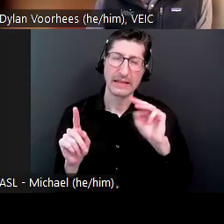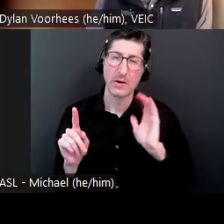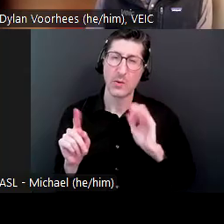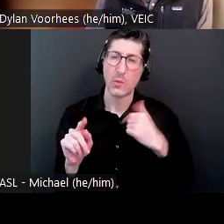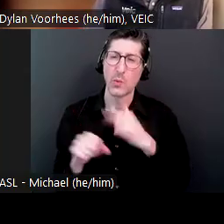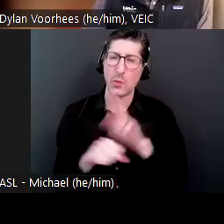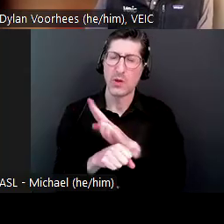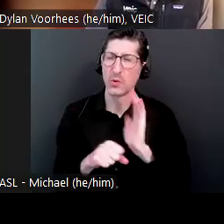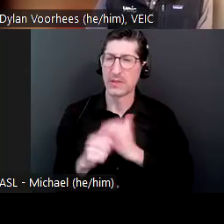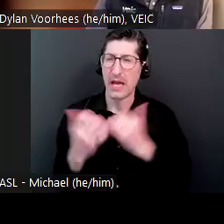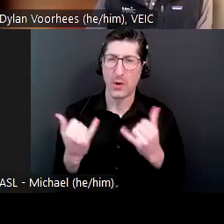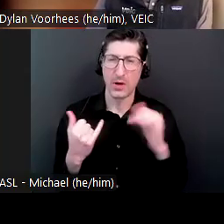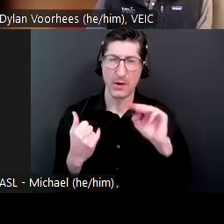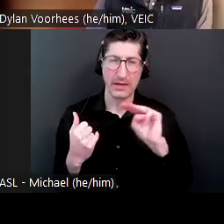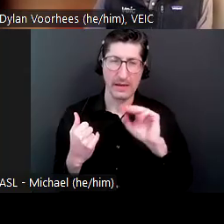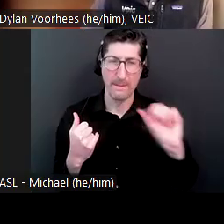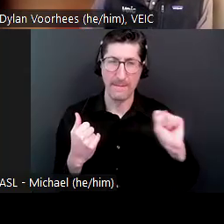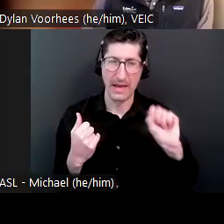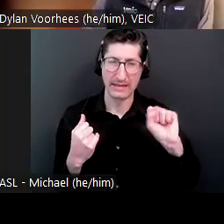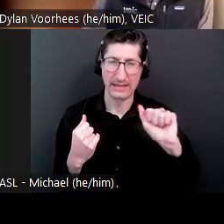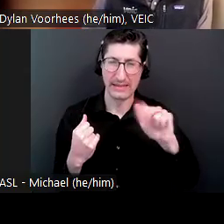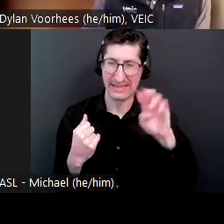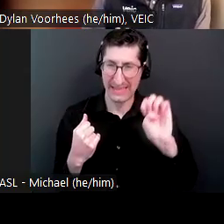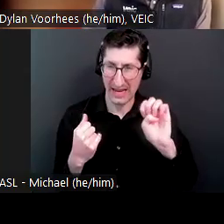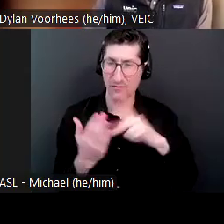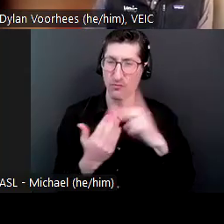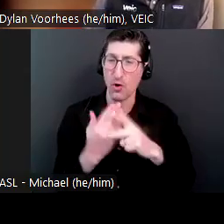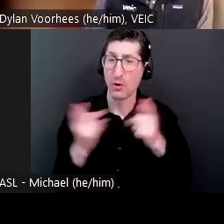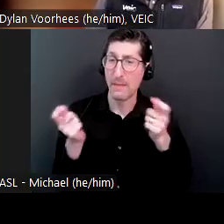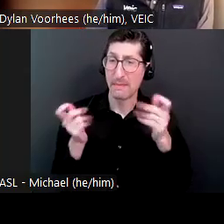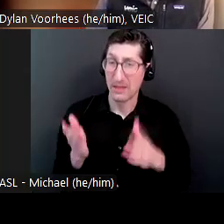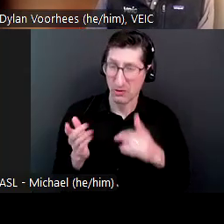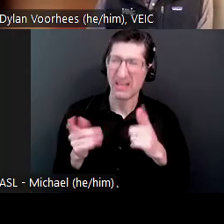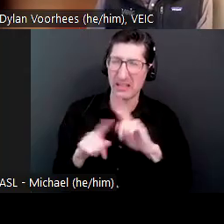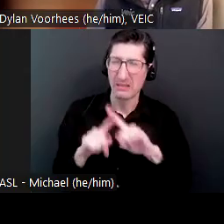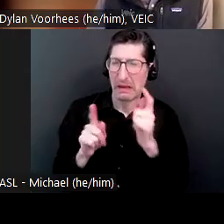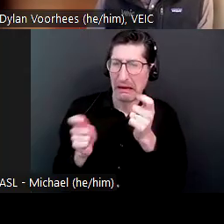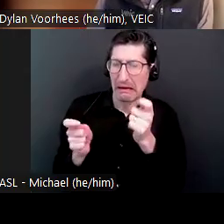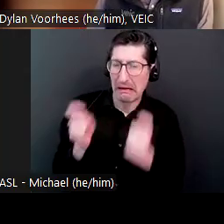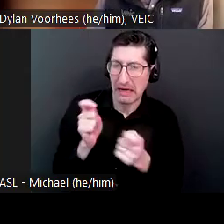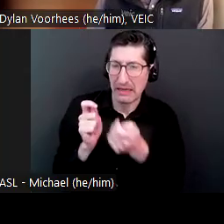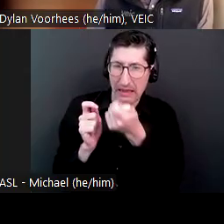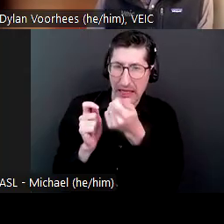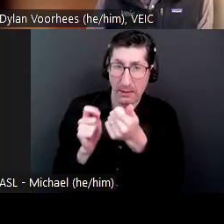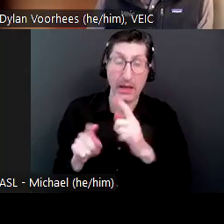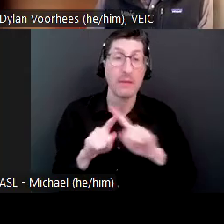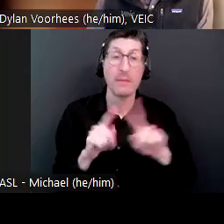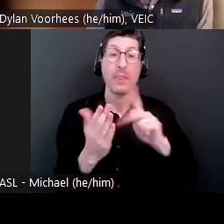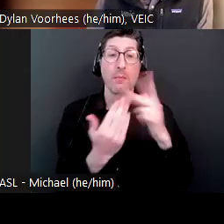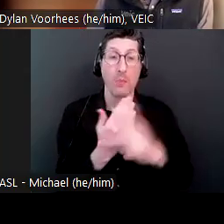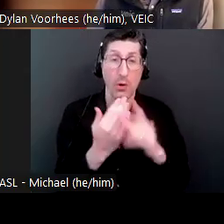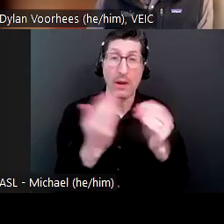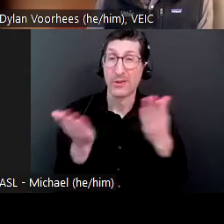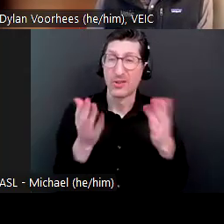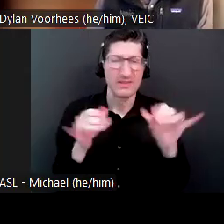current Mass Save program administrators. But the programs and services would be the same under either administrative